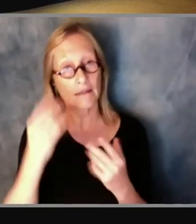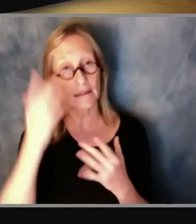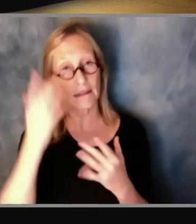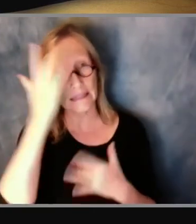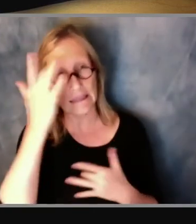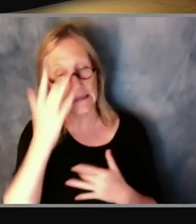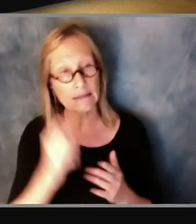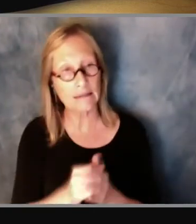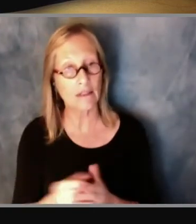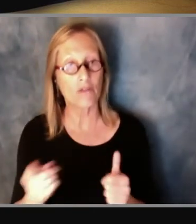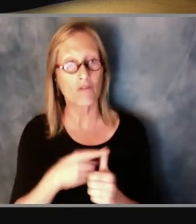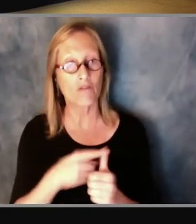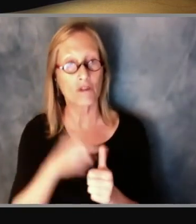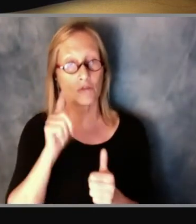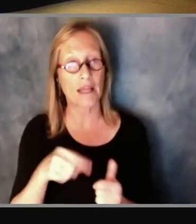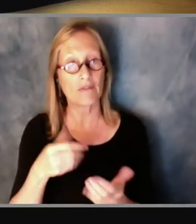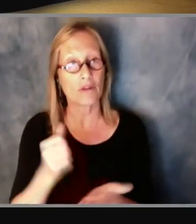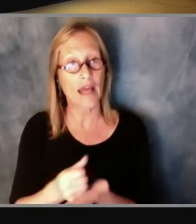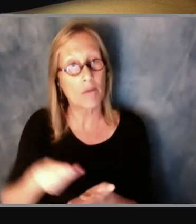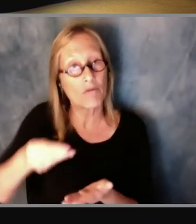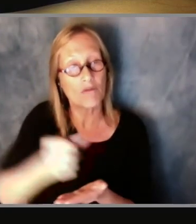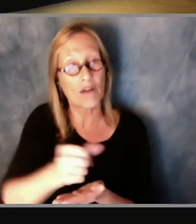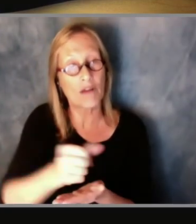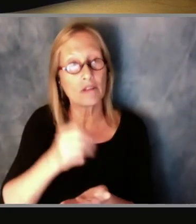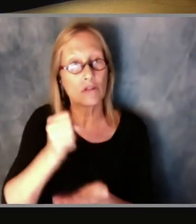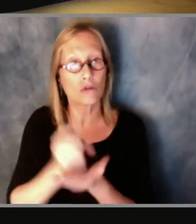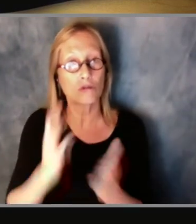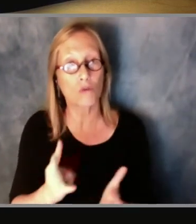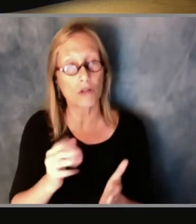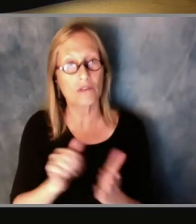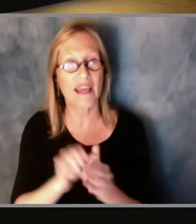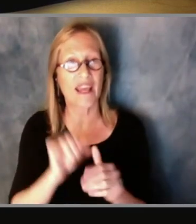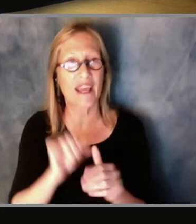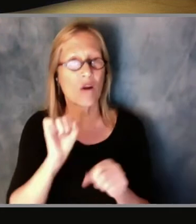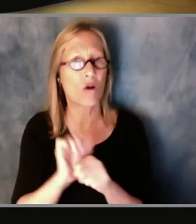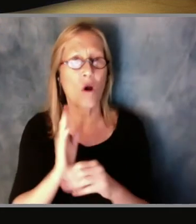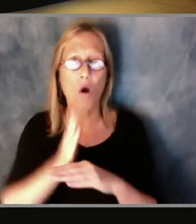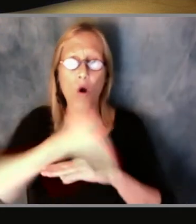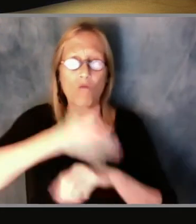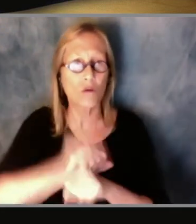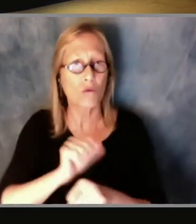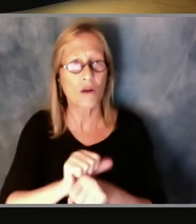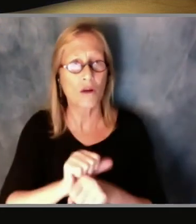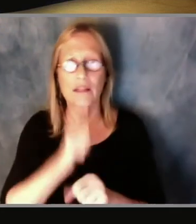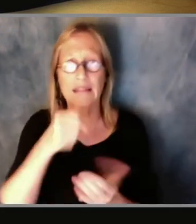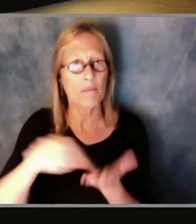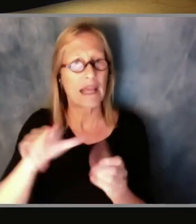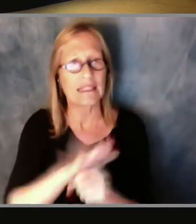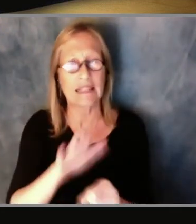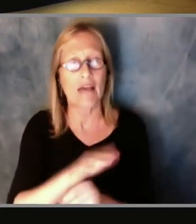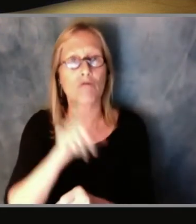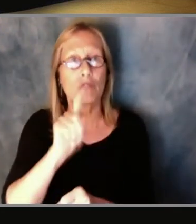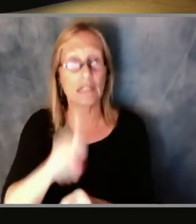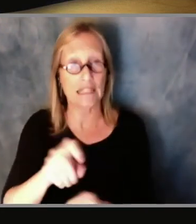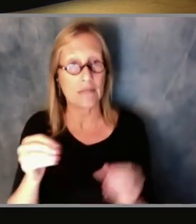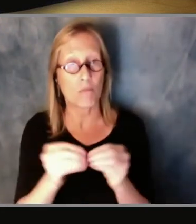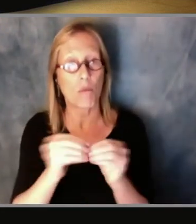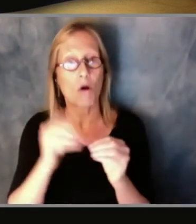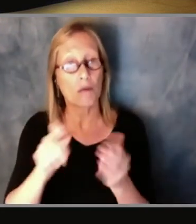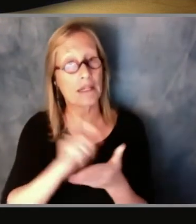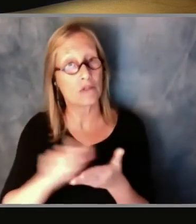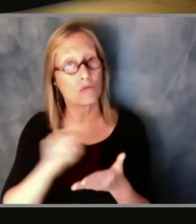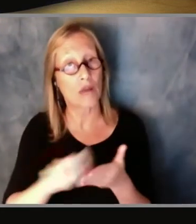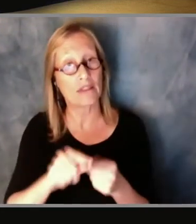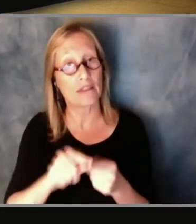our social workers. They're overpaid, or they're overworked and underpaid, and we need more of them. So we can write that in a legislative package to the state and